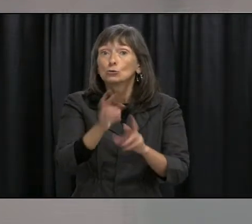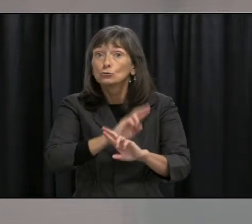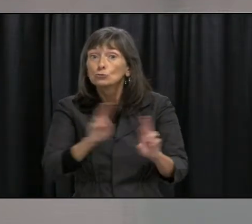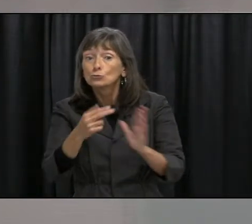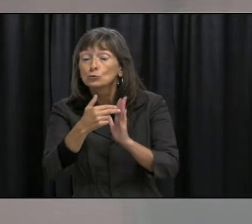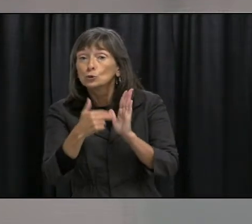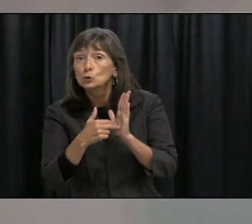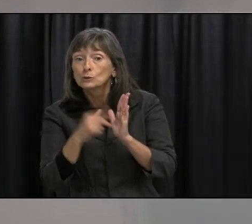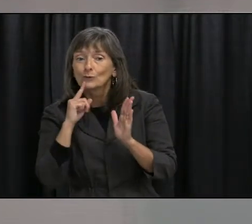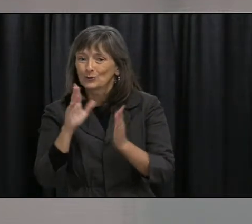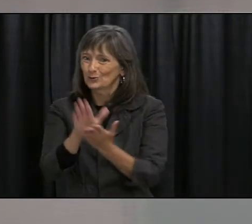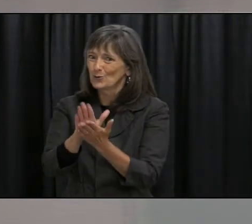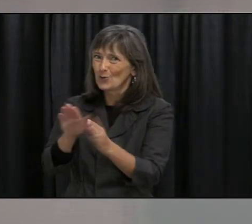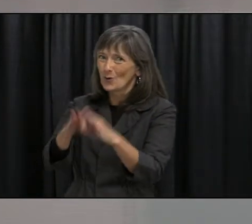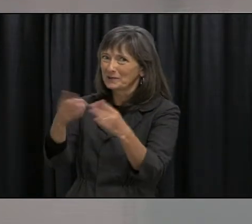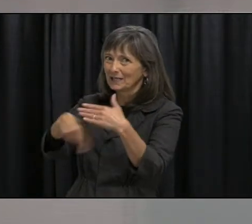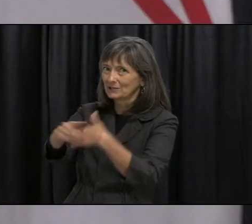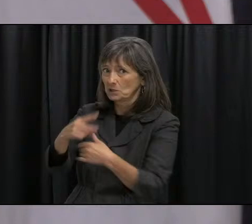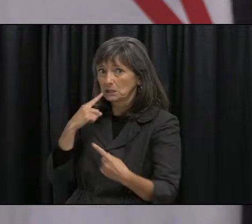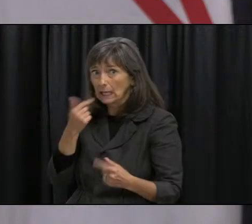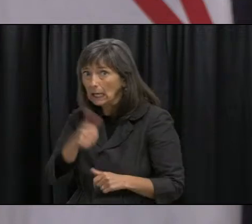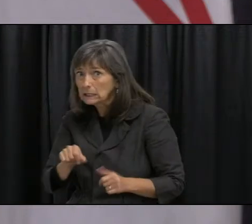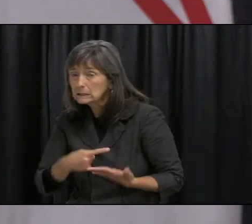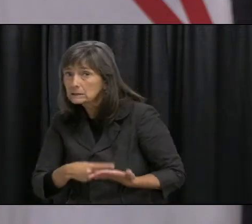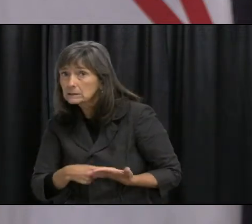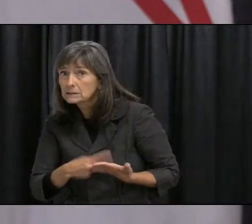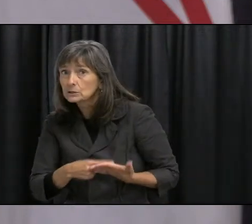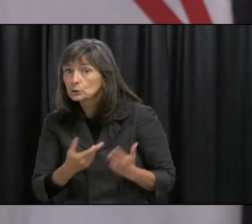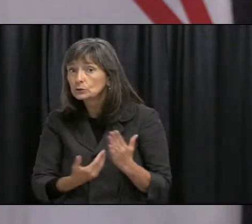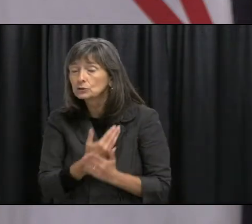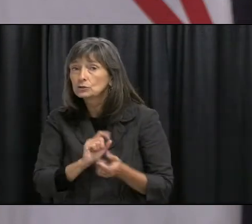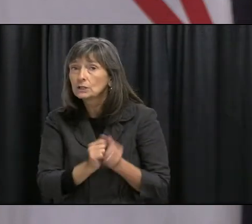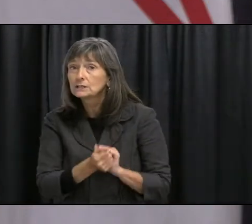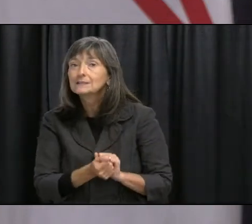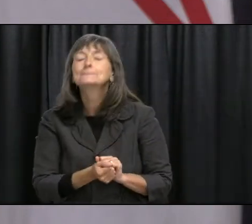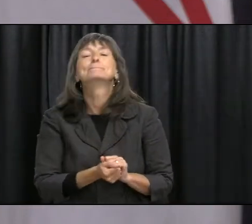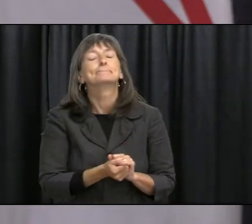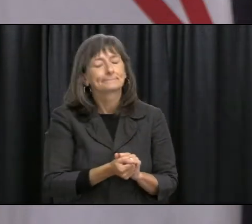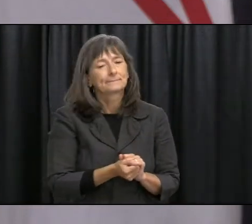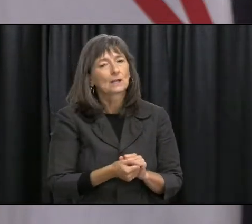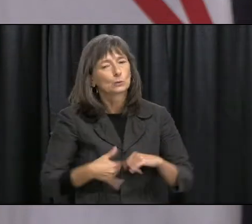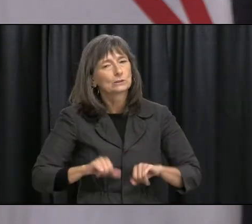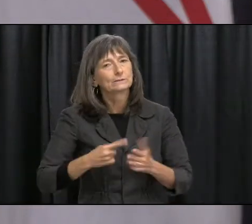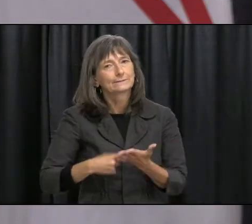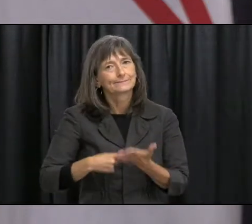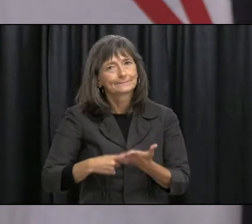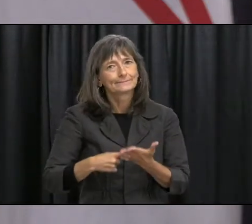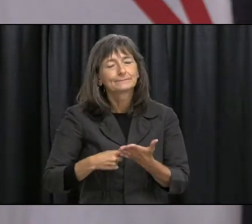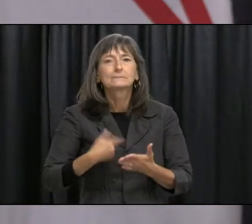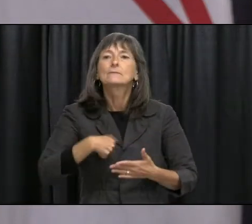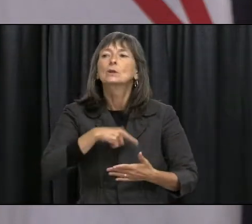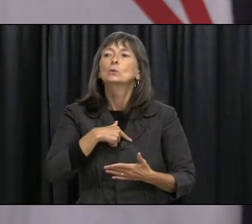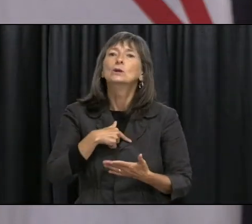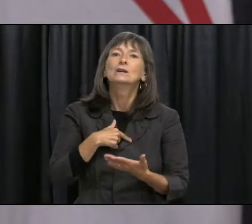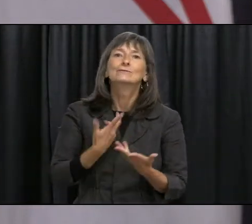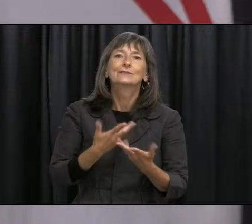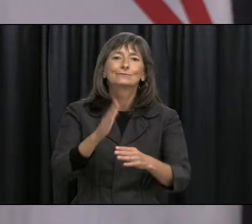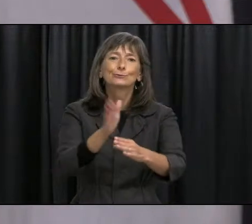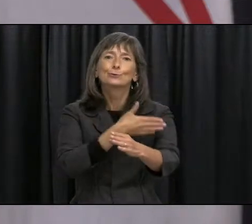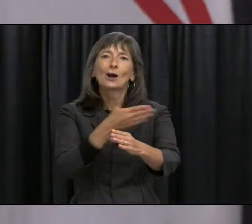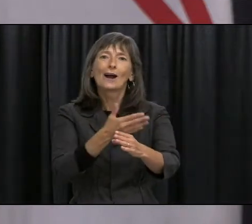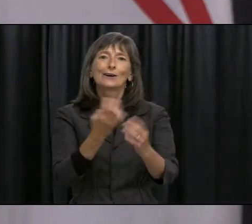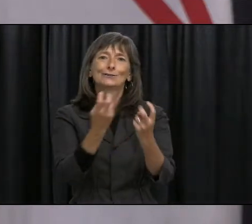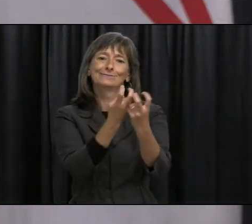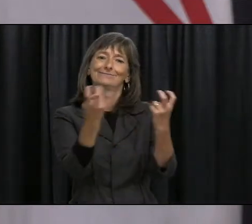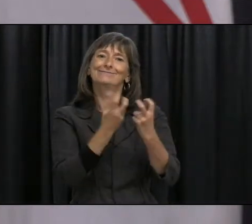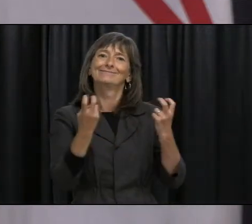coming? Yeah, they're in the works, and certainly, and we've been in contact with, the choral groups and